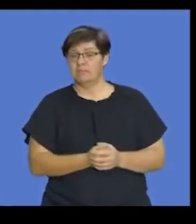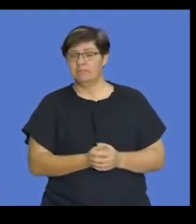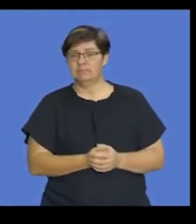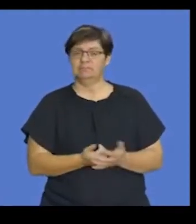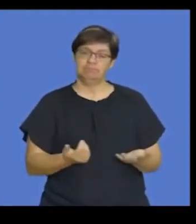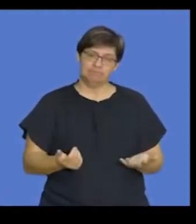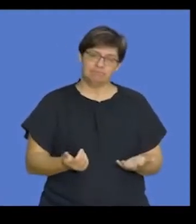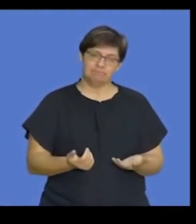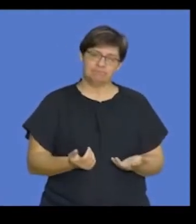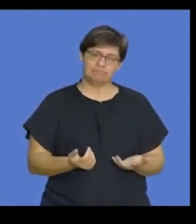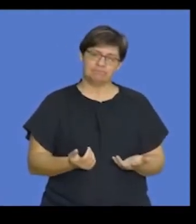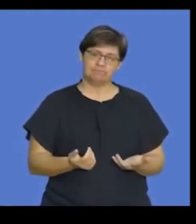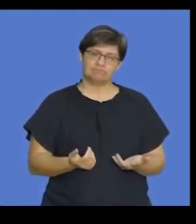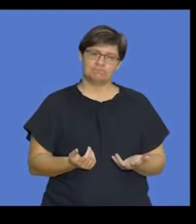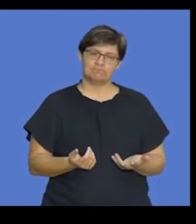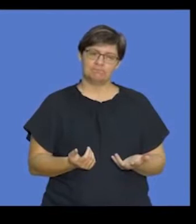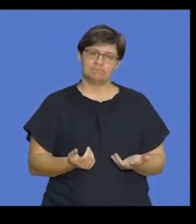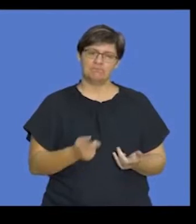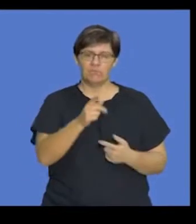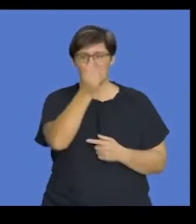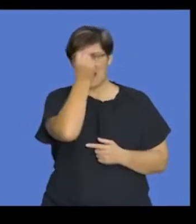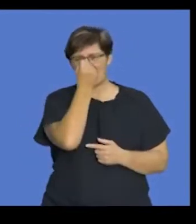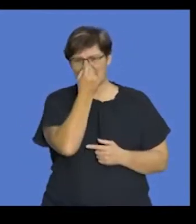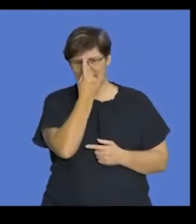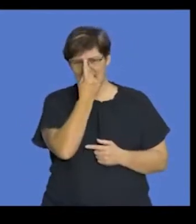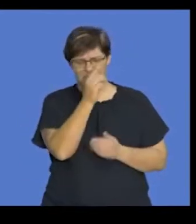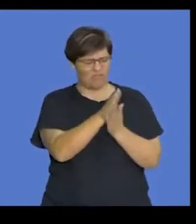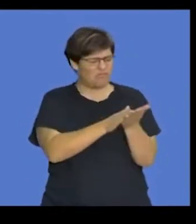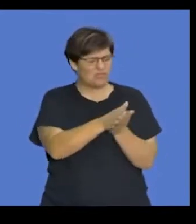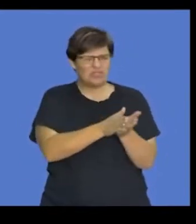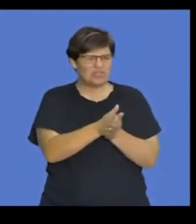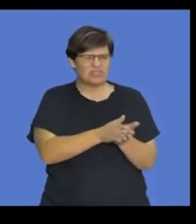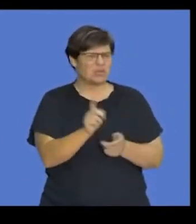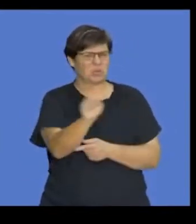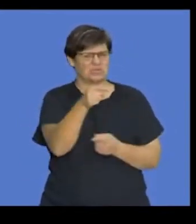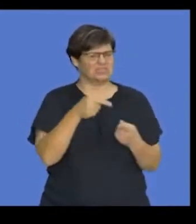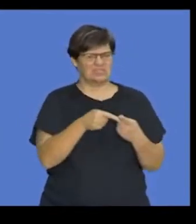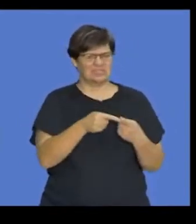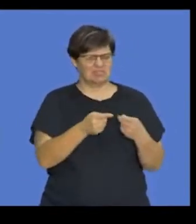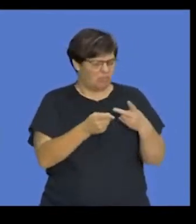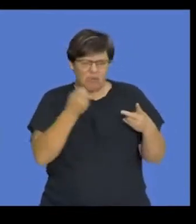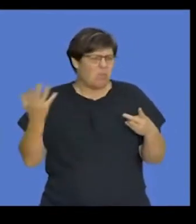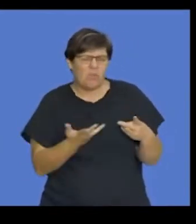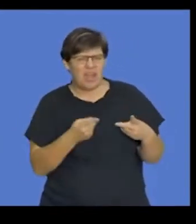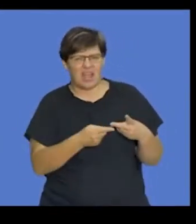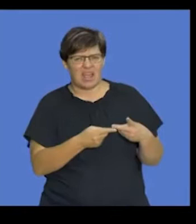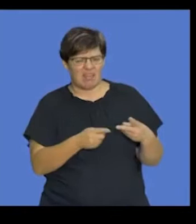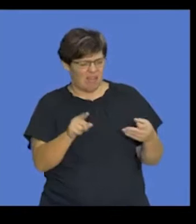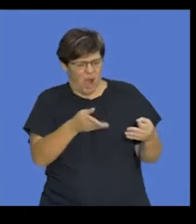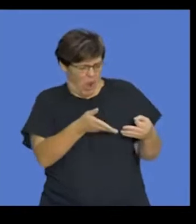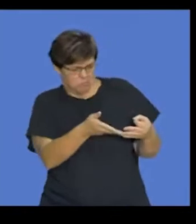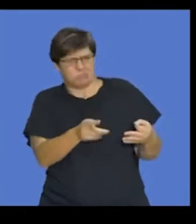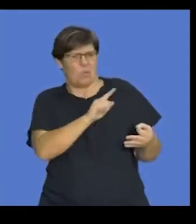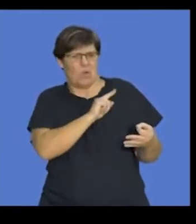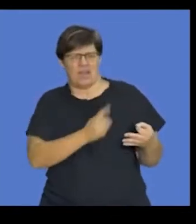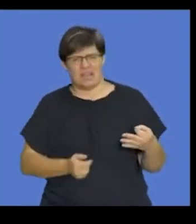Well, we need to first understand what is friction. What causes friction? Where does it come from? Why does it exist?